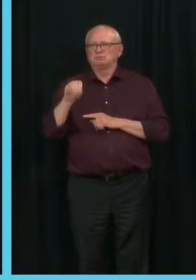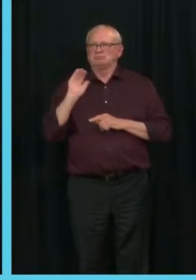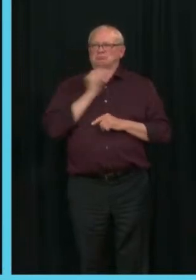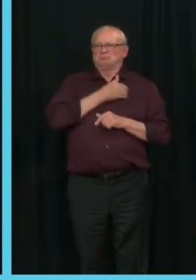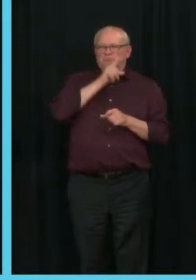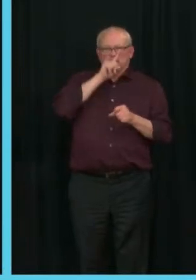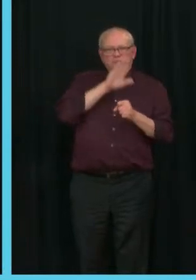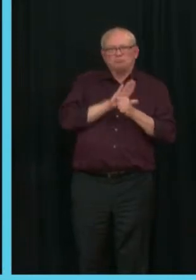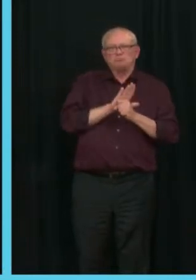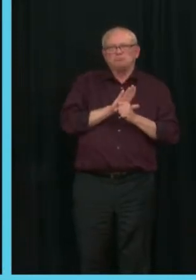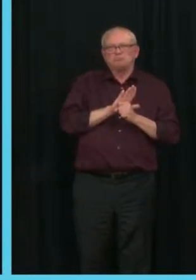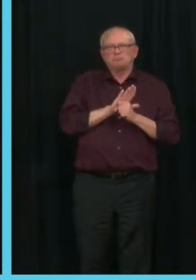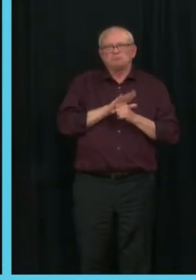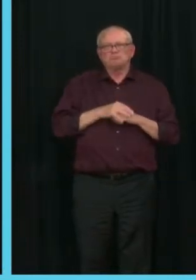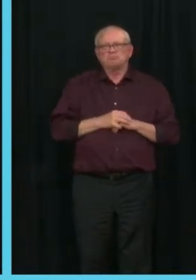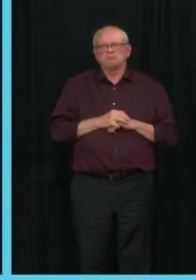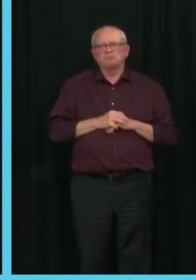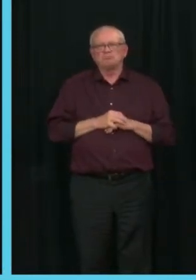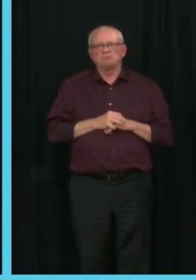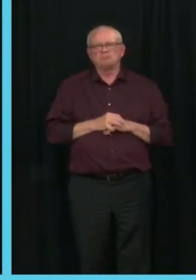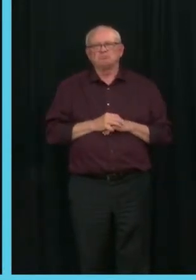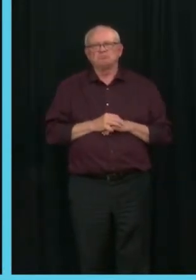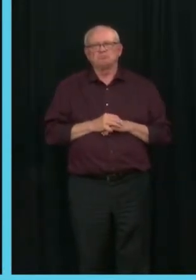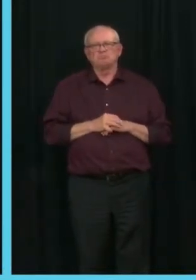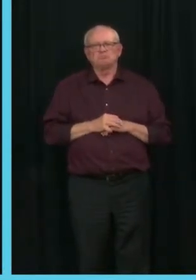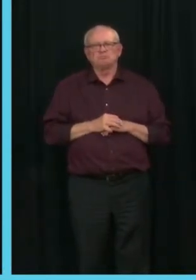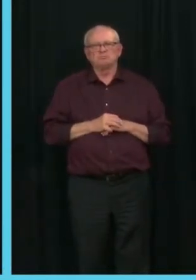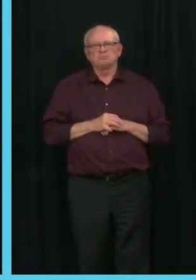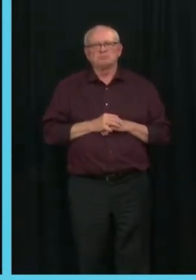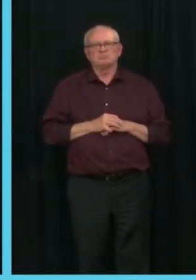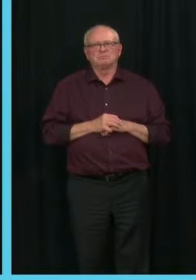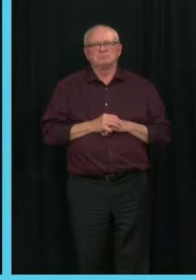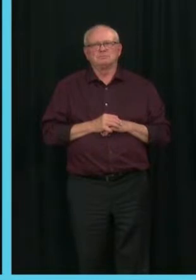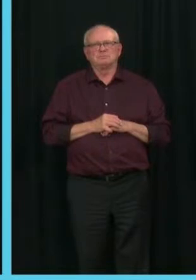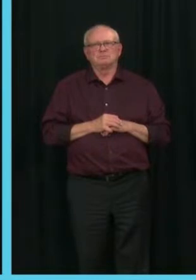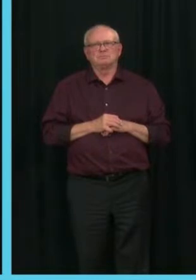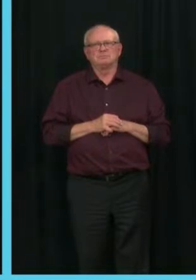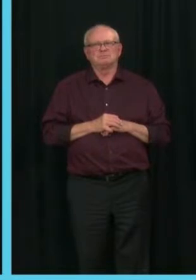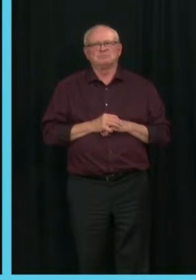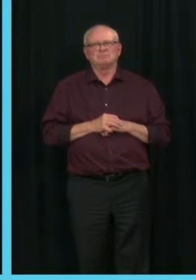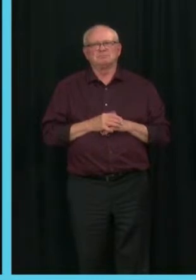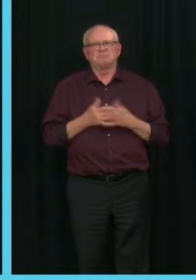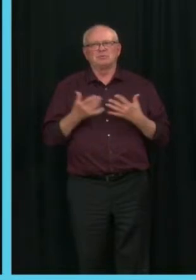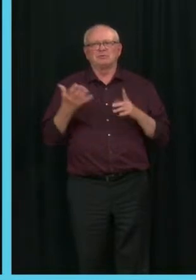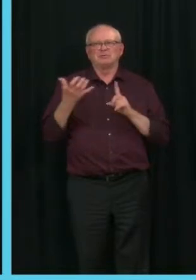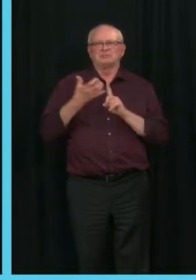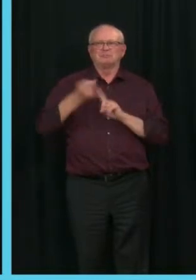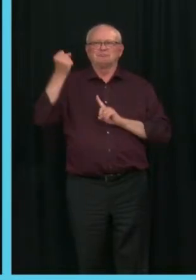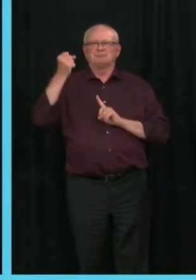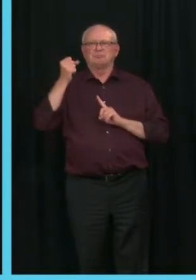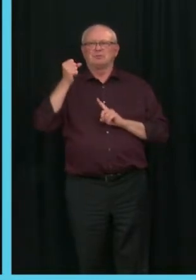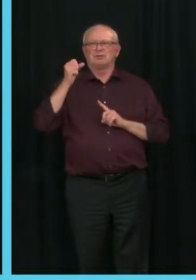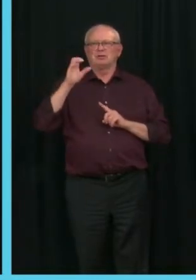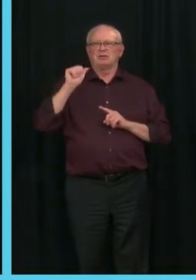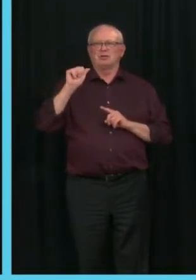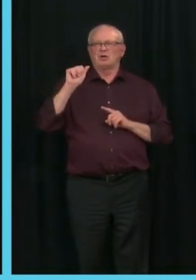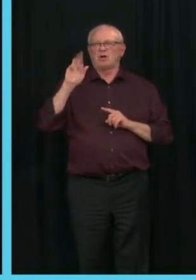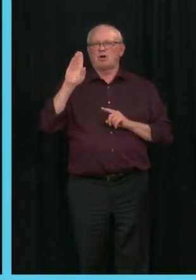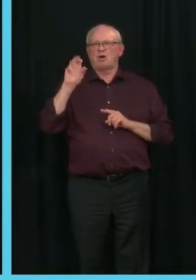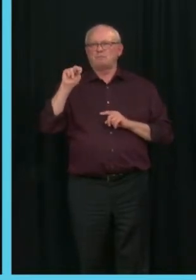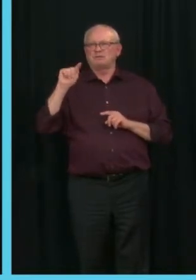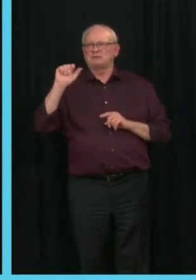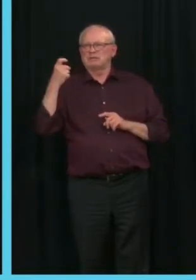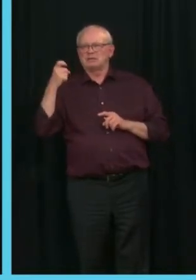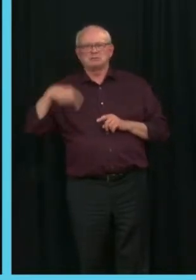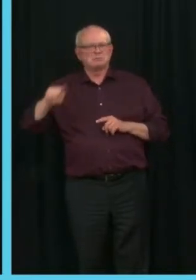don't think there are any Conservatives who are upset with the government that repealed the carbon tax, that sued Justin Trudeau over it, that is suing him over Bill C-69,